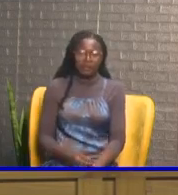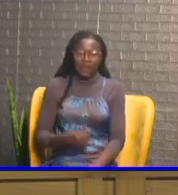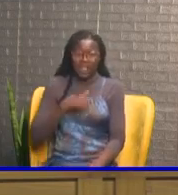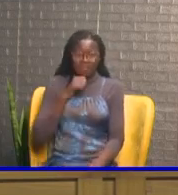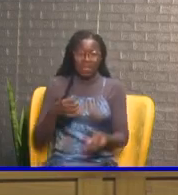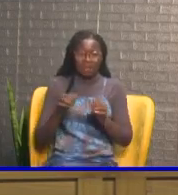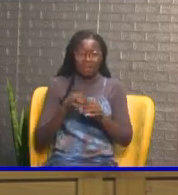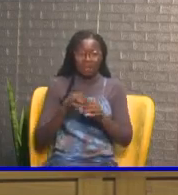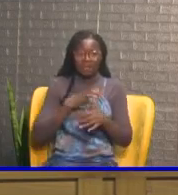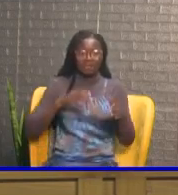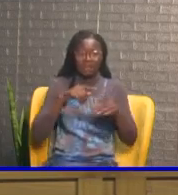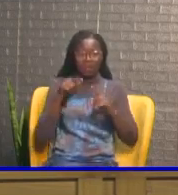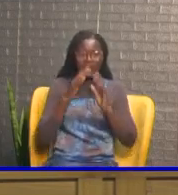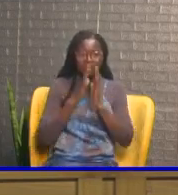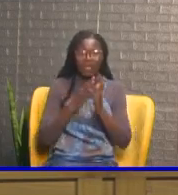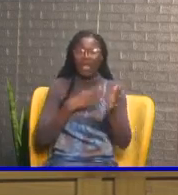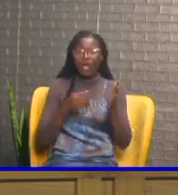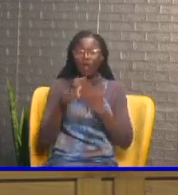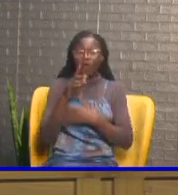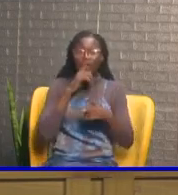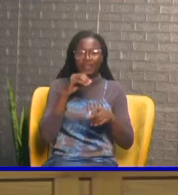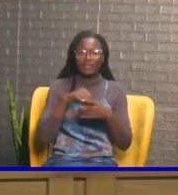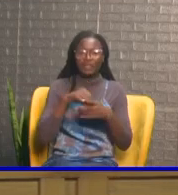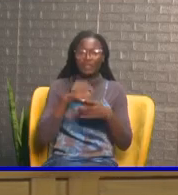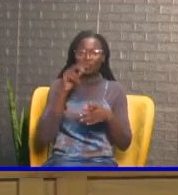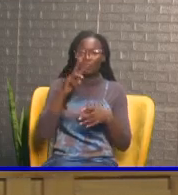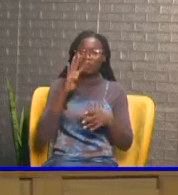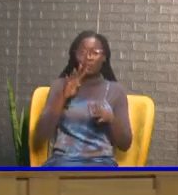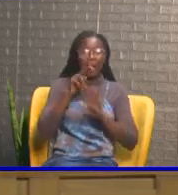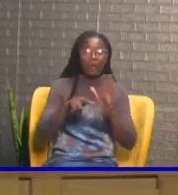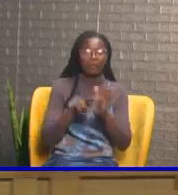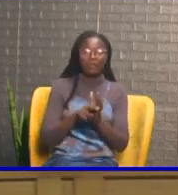and God answered me in 24 hours. I was in secondary school.